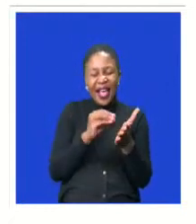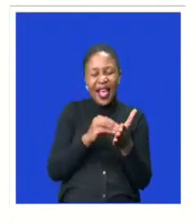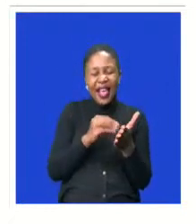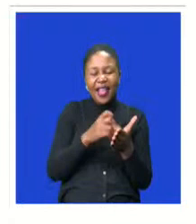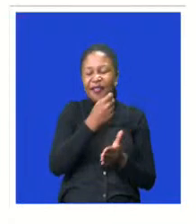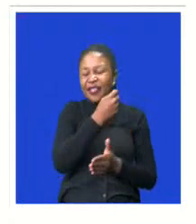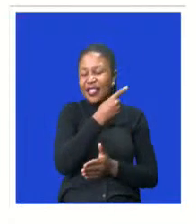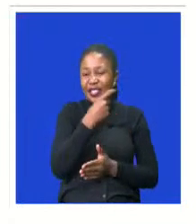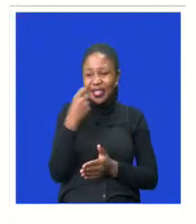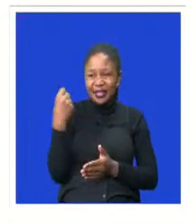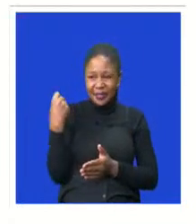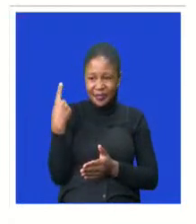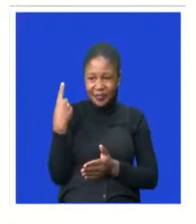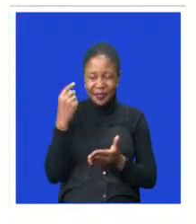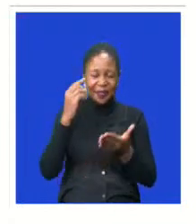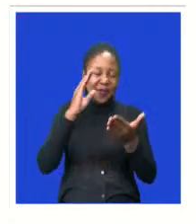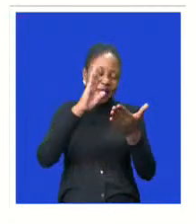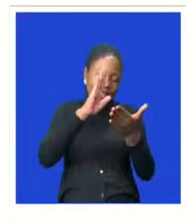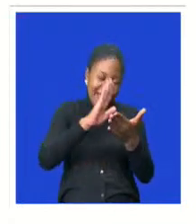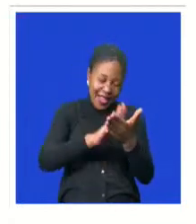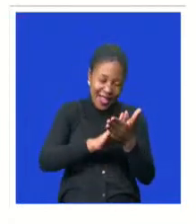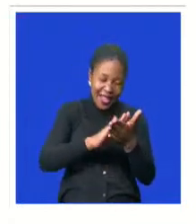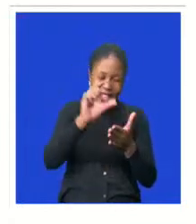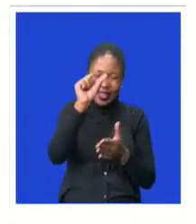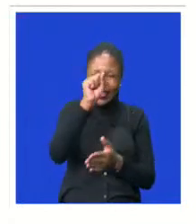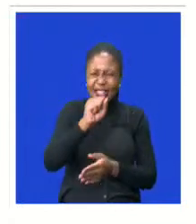with a subordinate clause by using